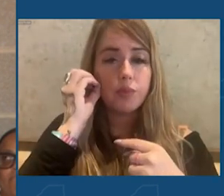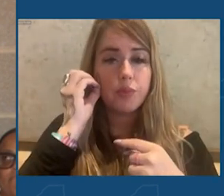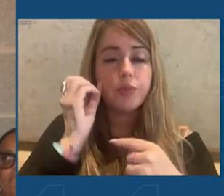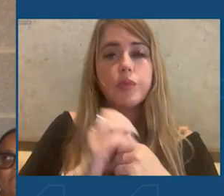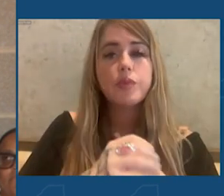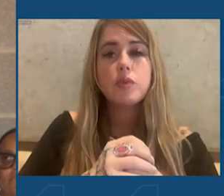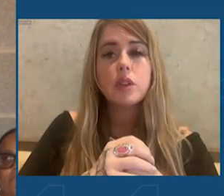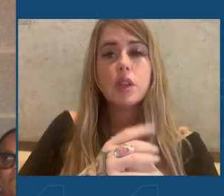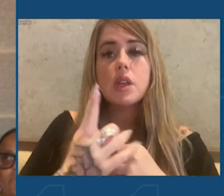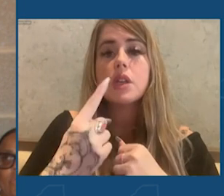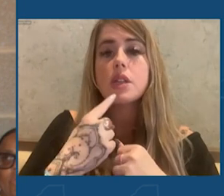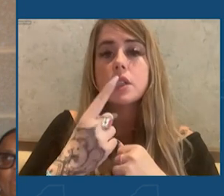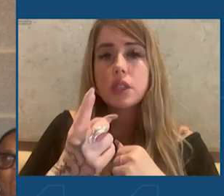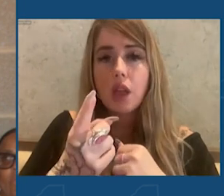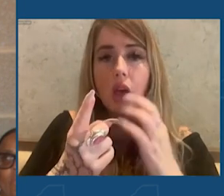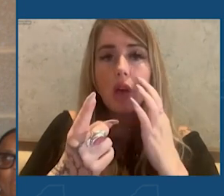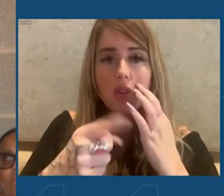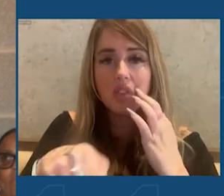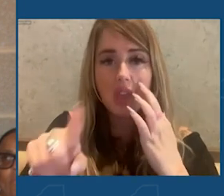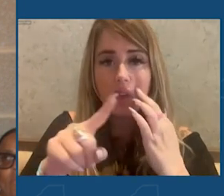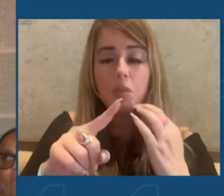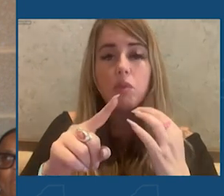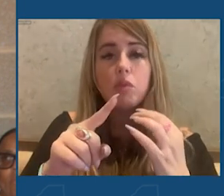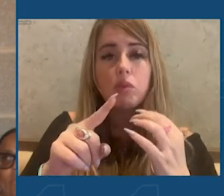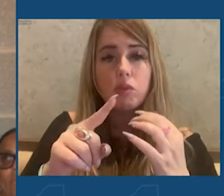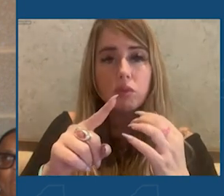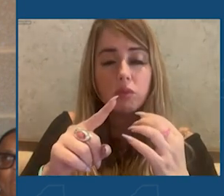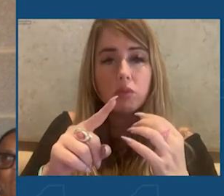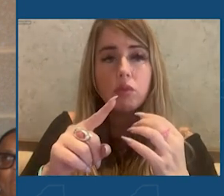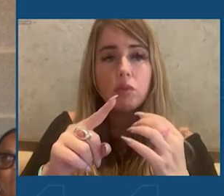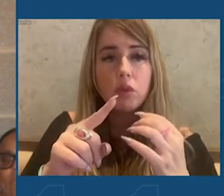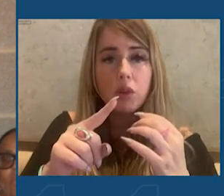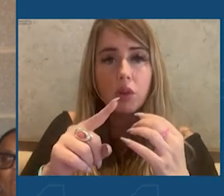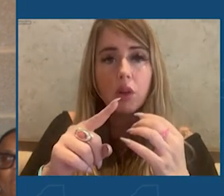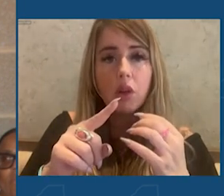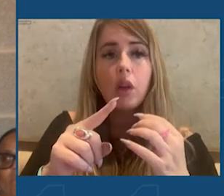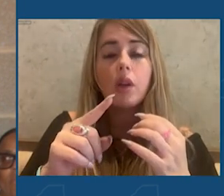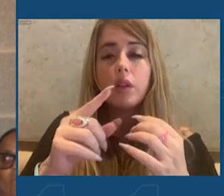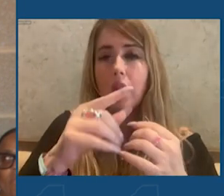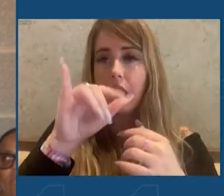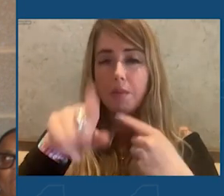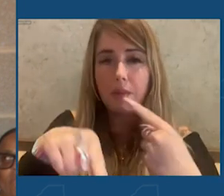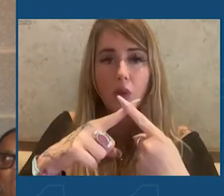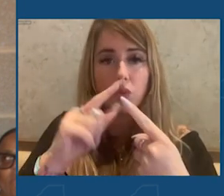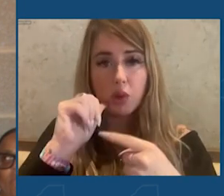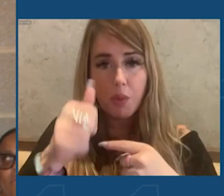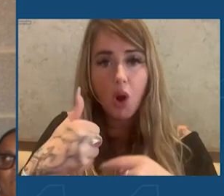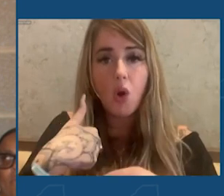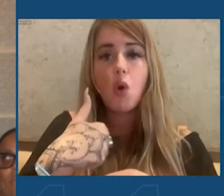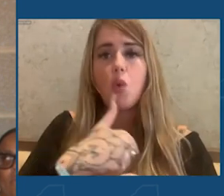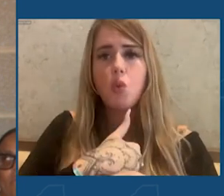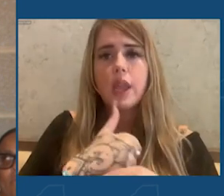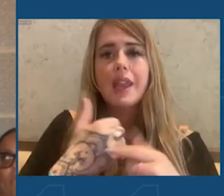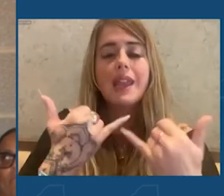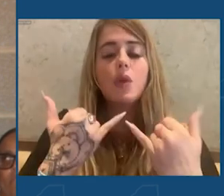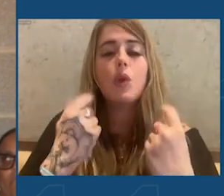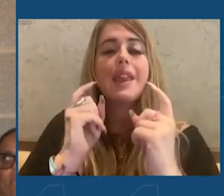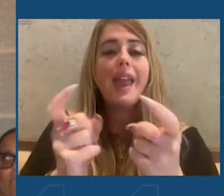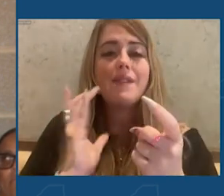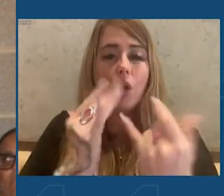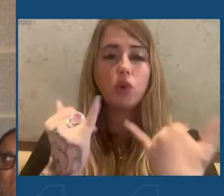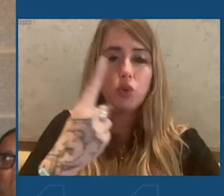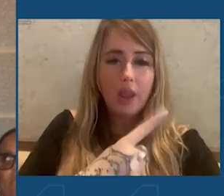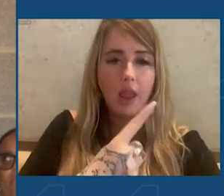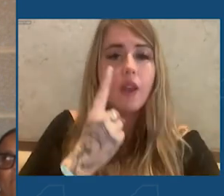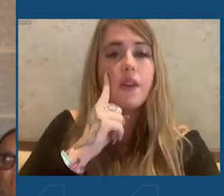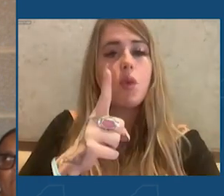them of us and say, "For your tomorrow, we gave our today."